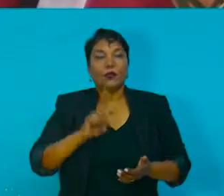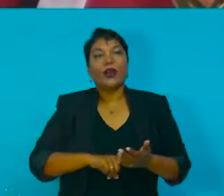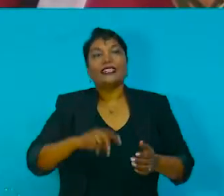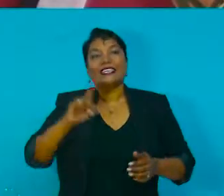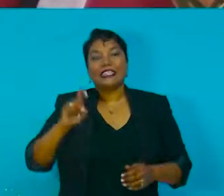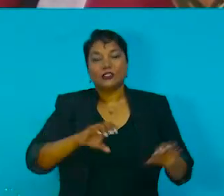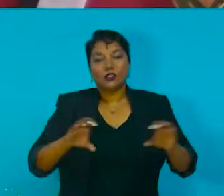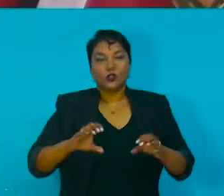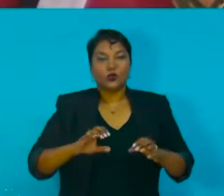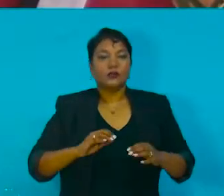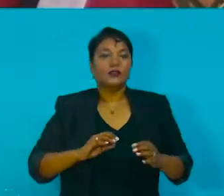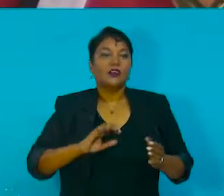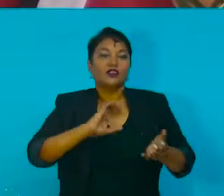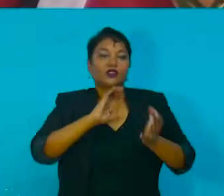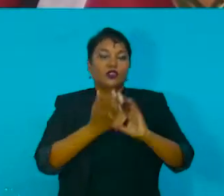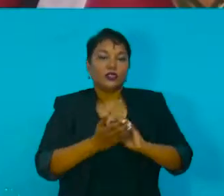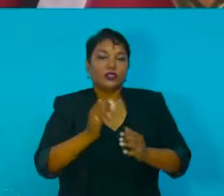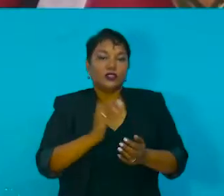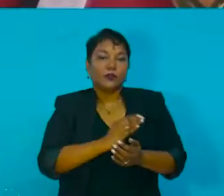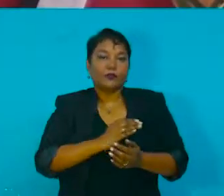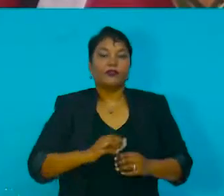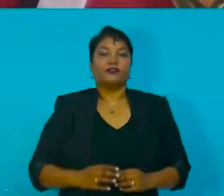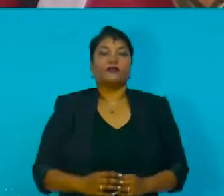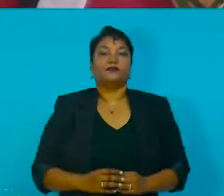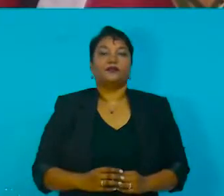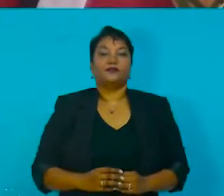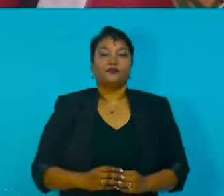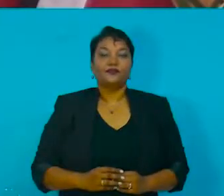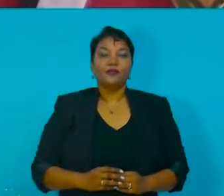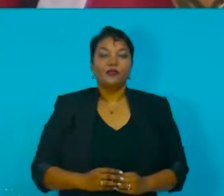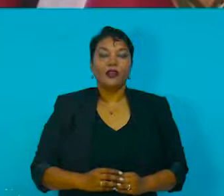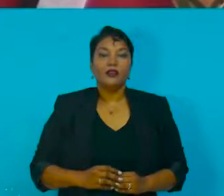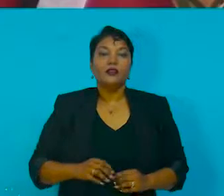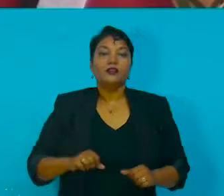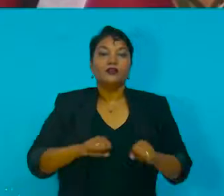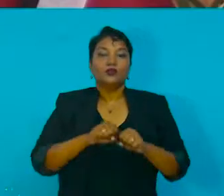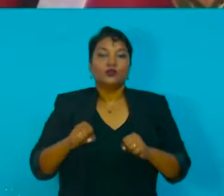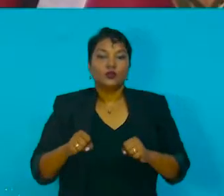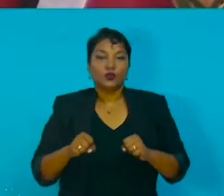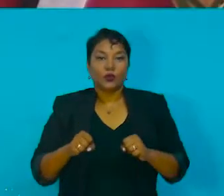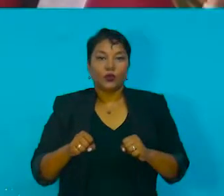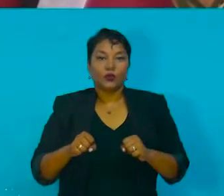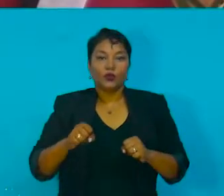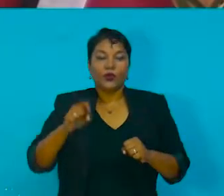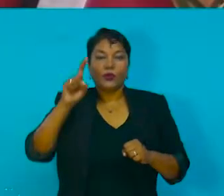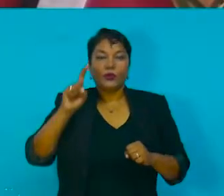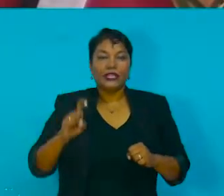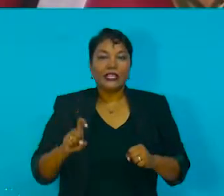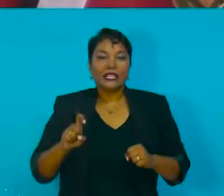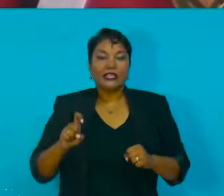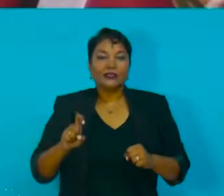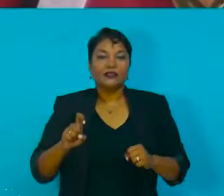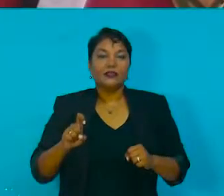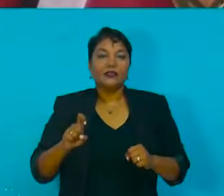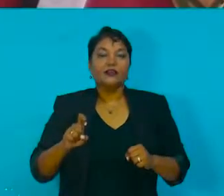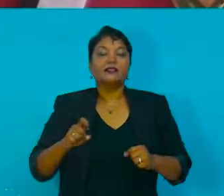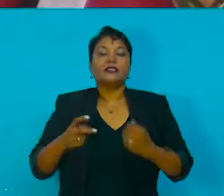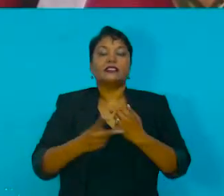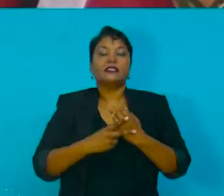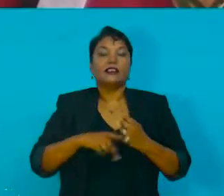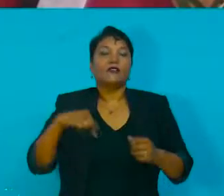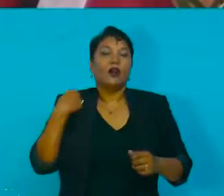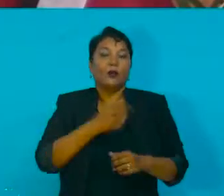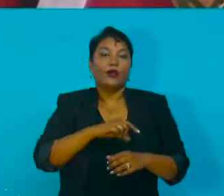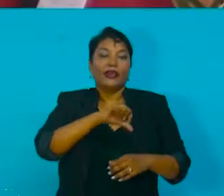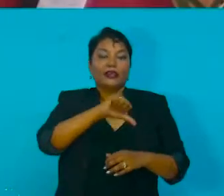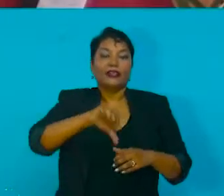but the PowerGen and Trinity, that's what we're doing. We're putting that valuable gas resource, of which we do